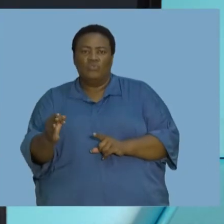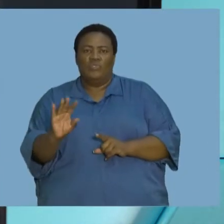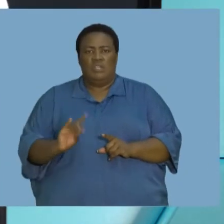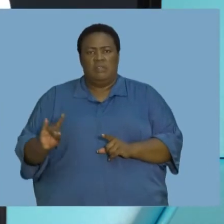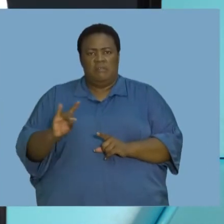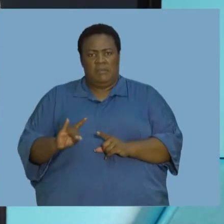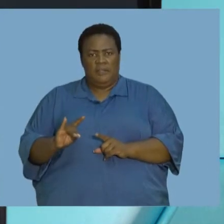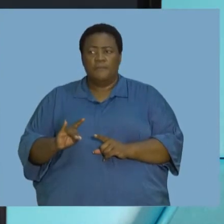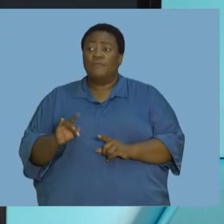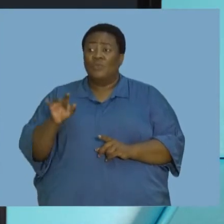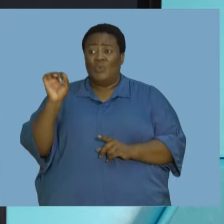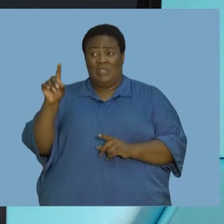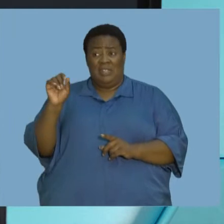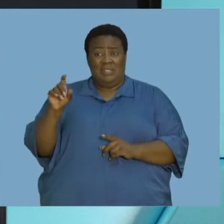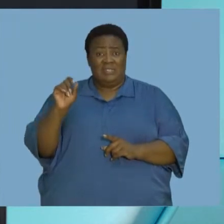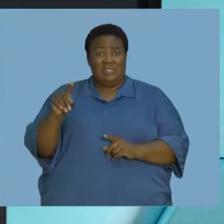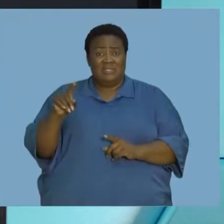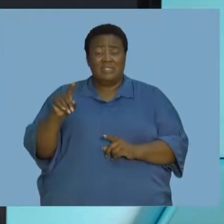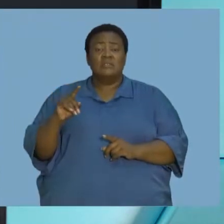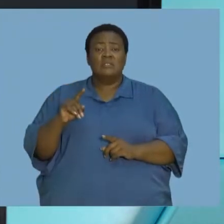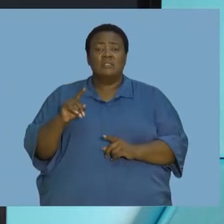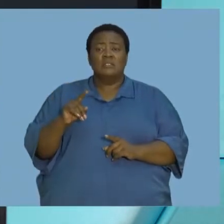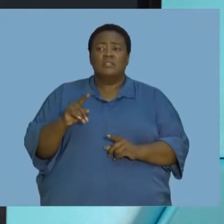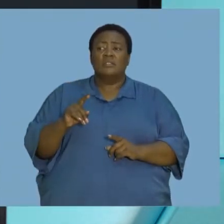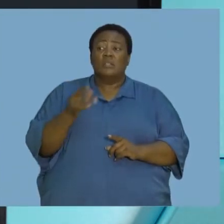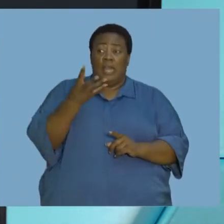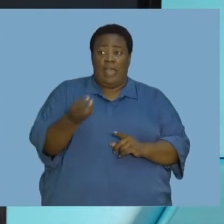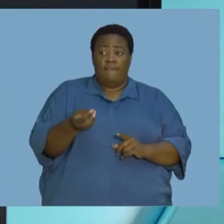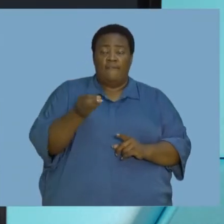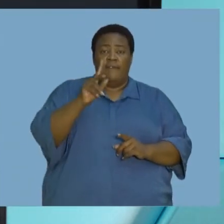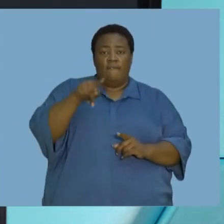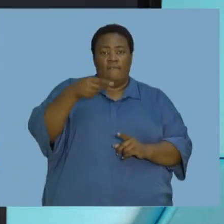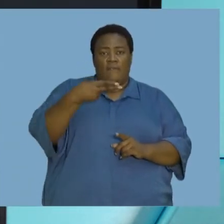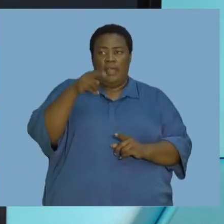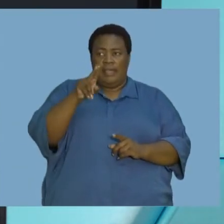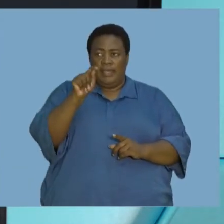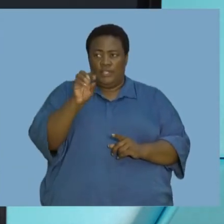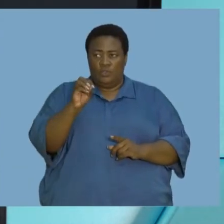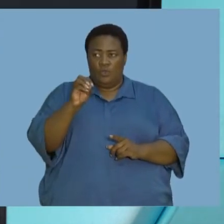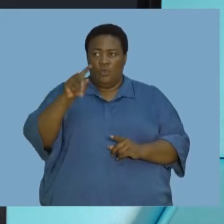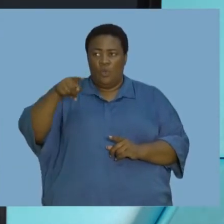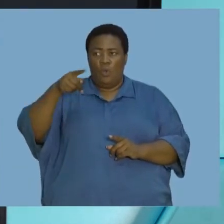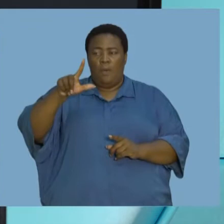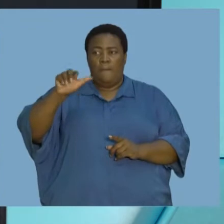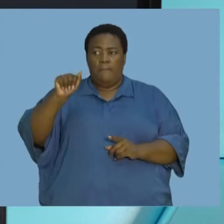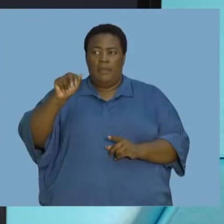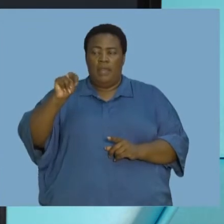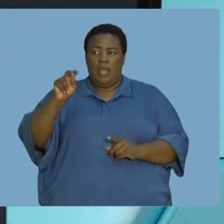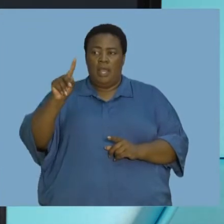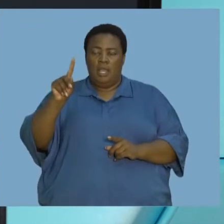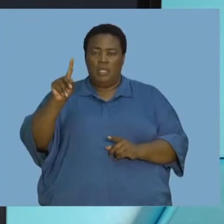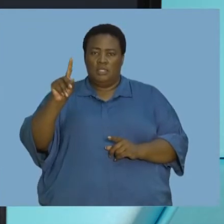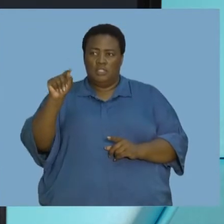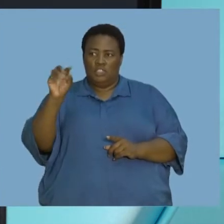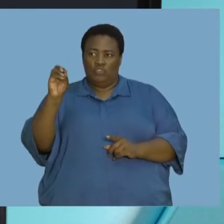growth of algae. However, these are composed of phytoplanktons that produce certain harmful chemicals, which we call biotoxins,